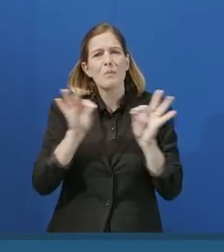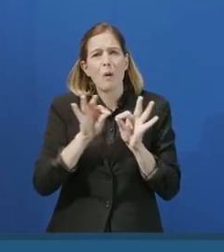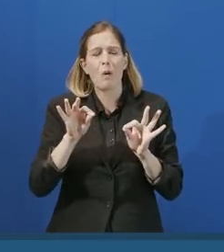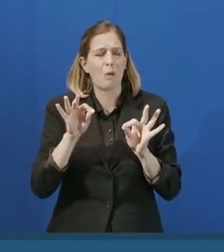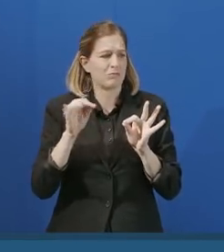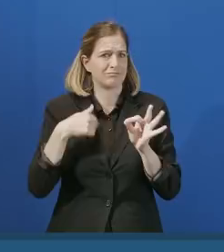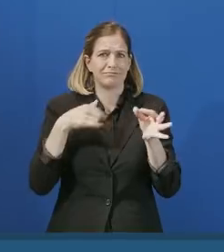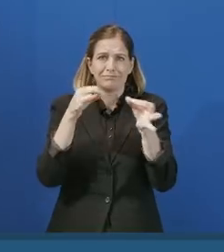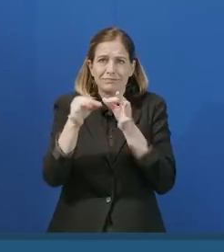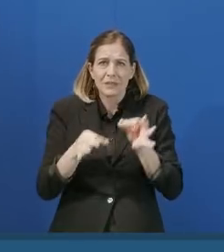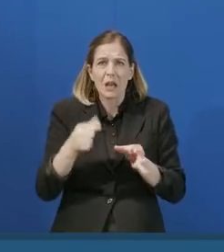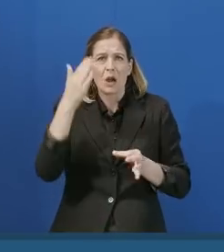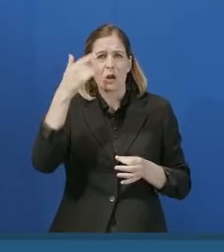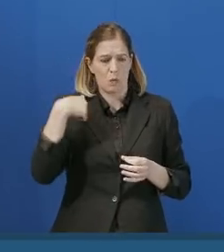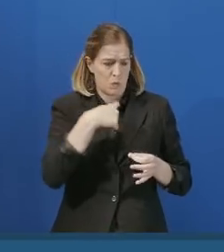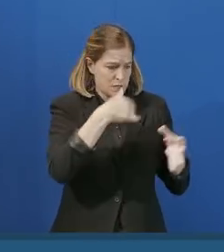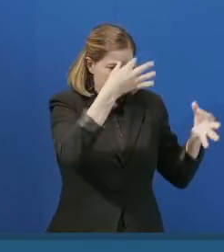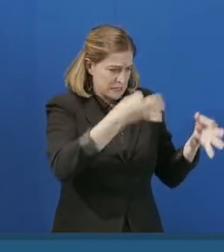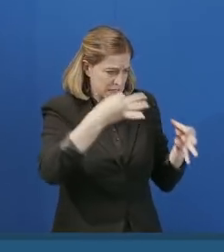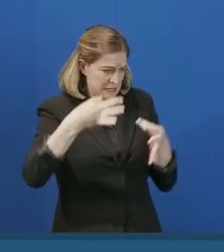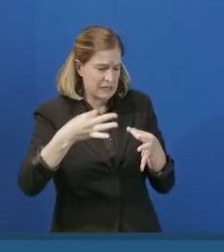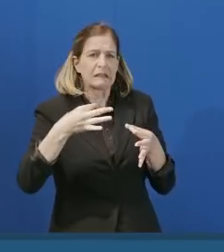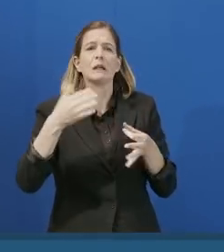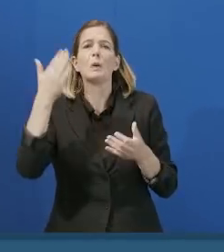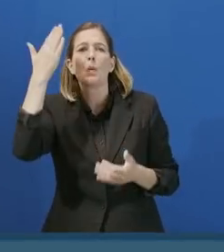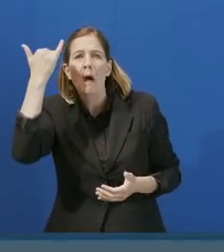asked a lot of the people of Arizona.